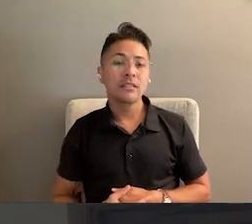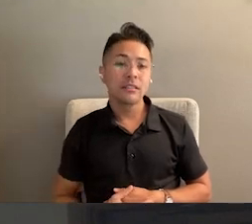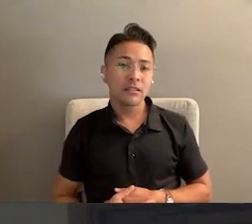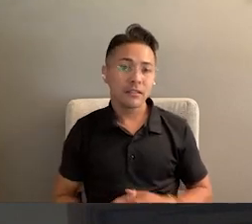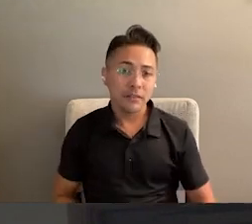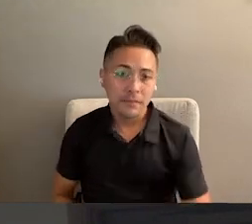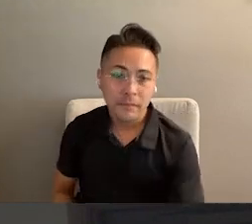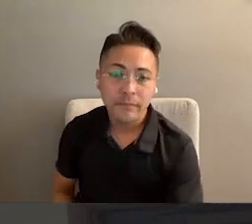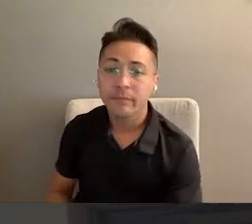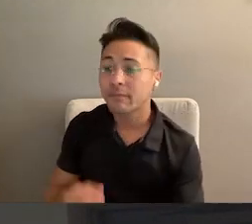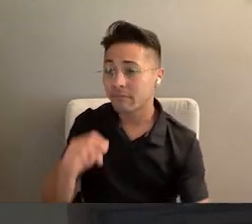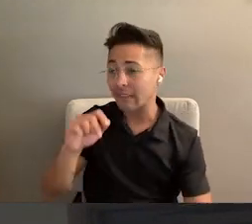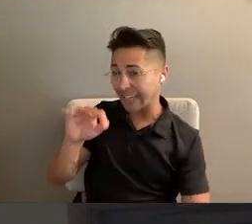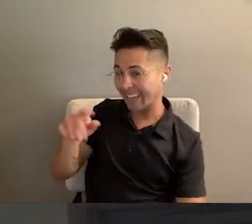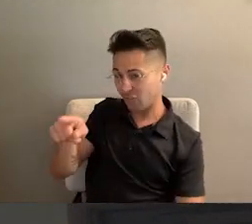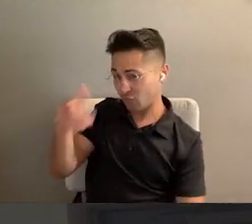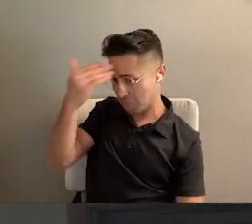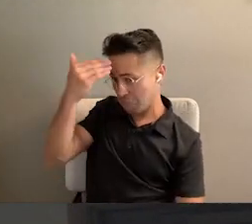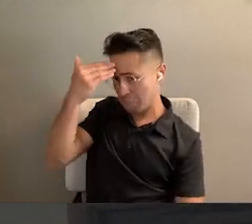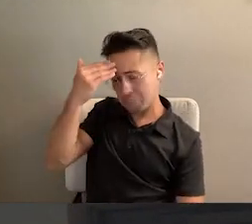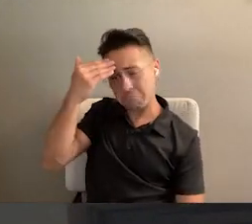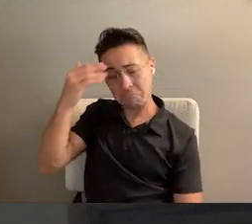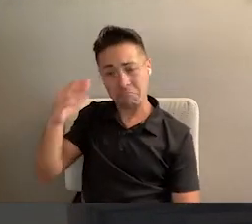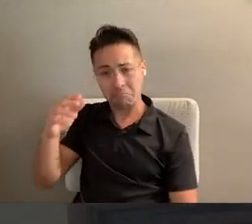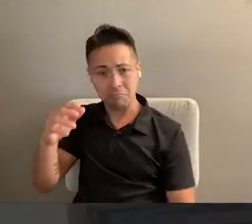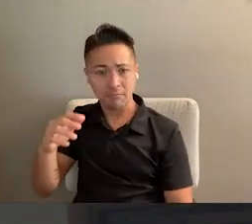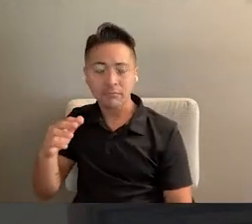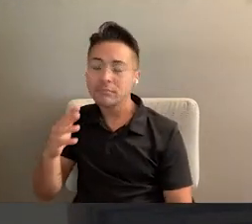/CDC Plus.